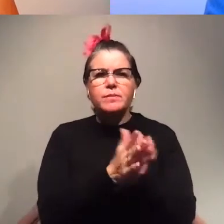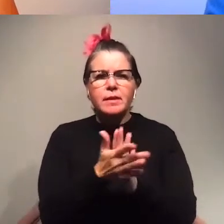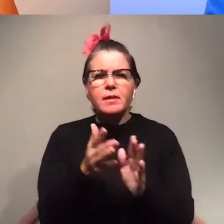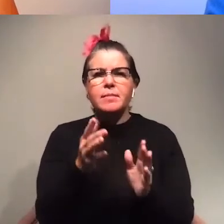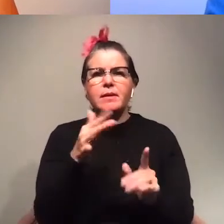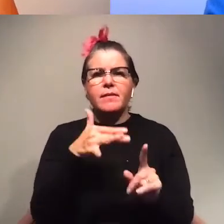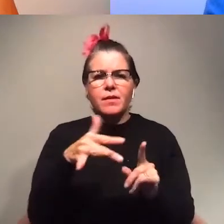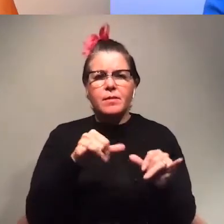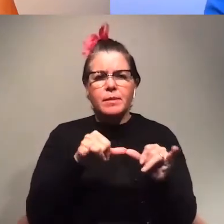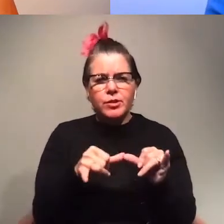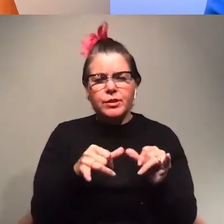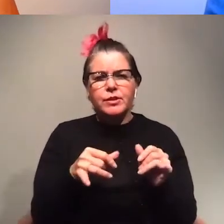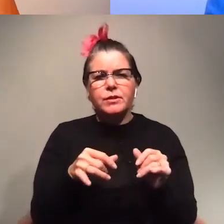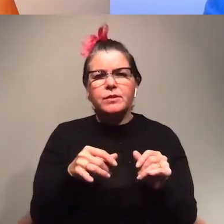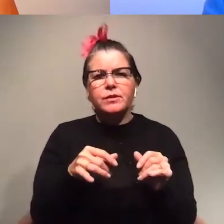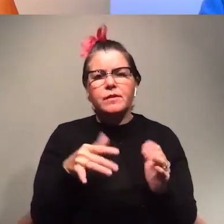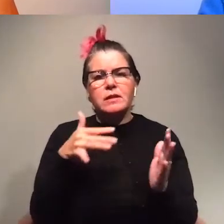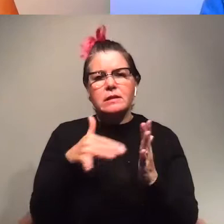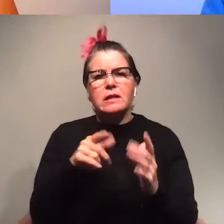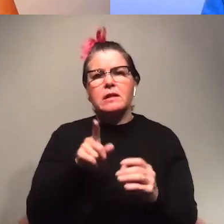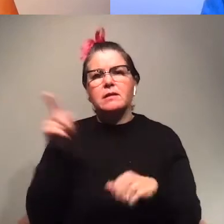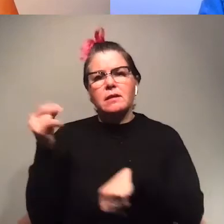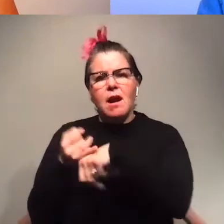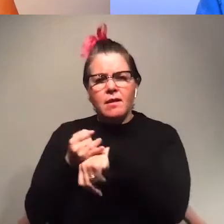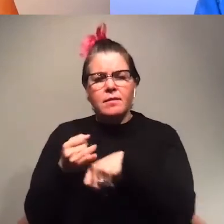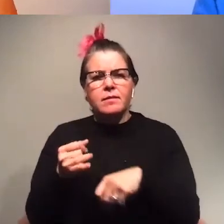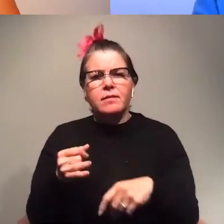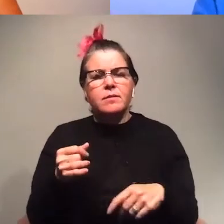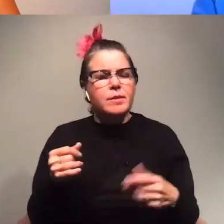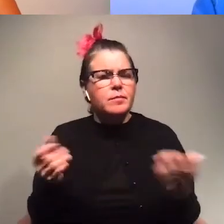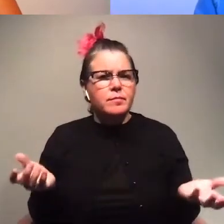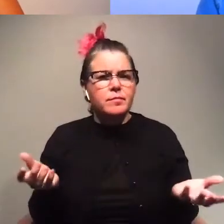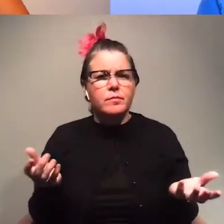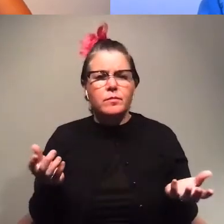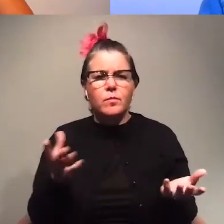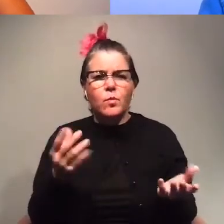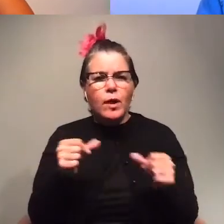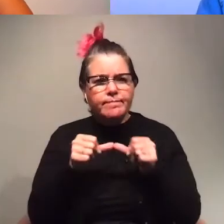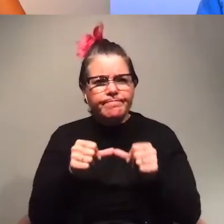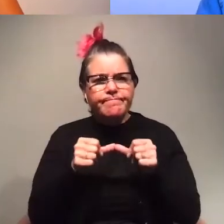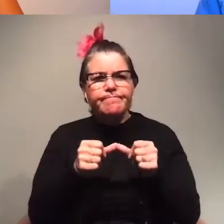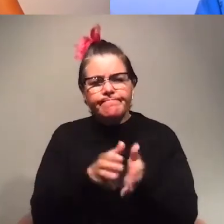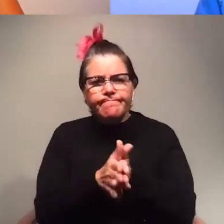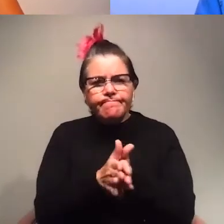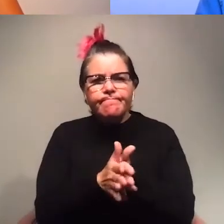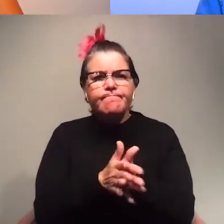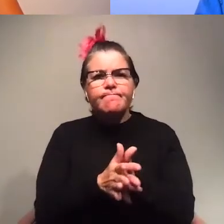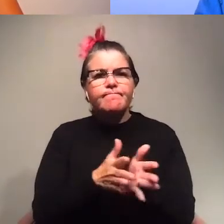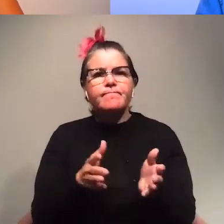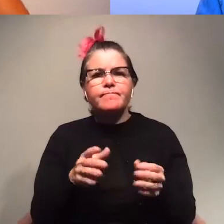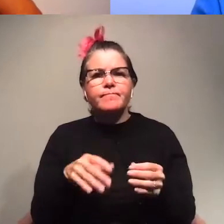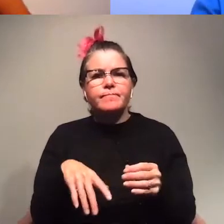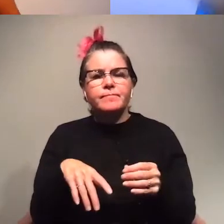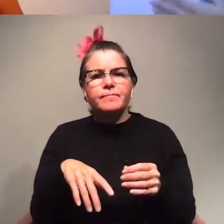environmental engineer, kind of your study abroad. But is it, yeah, like what kind of keeps you going in environmental engineering, and like kind